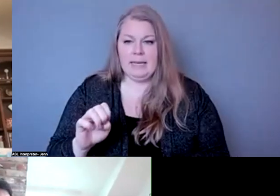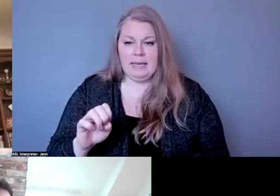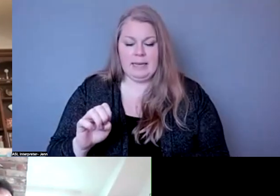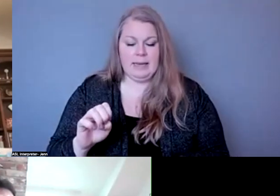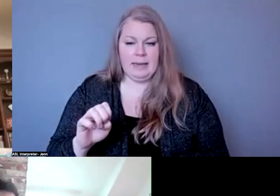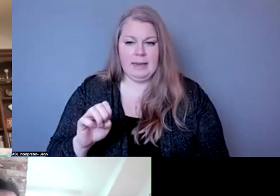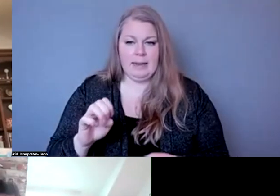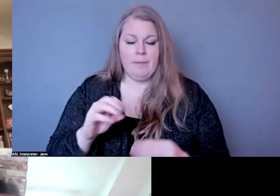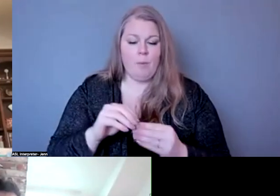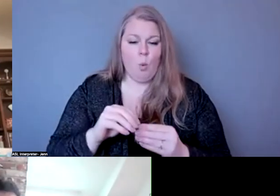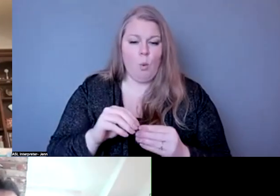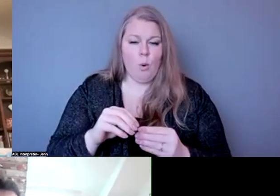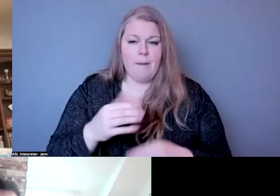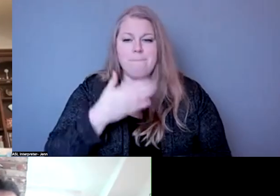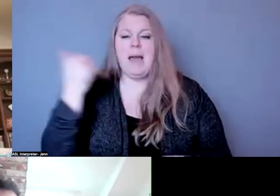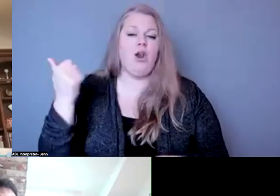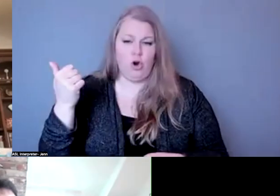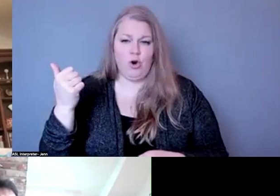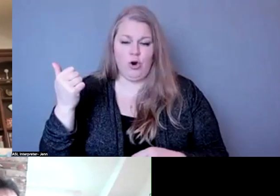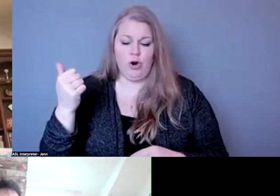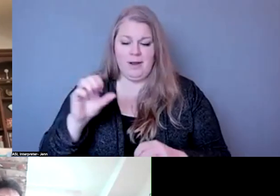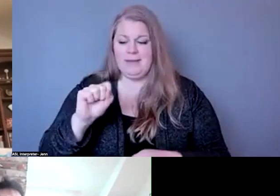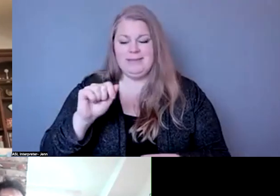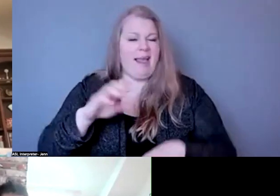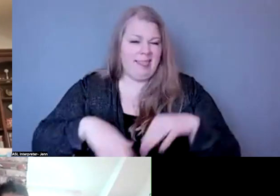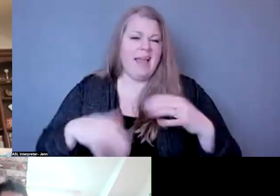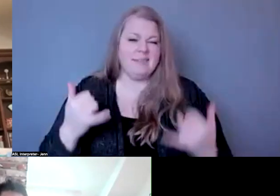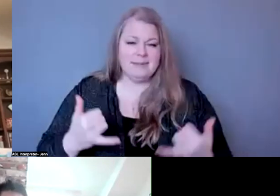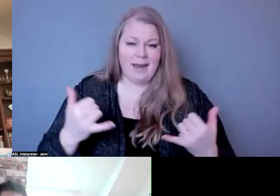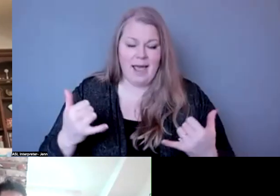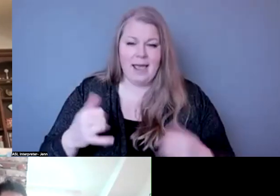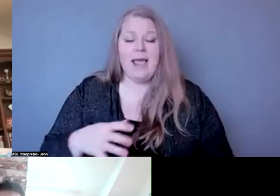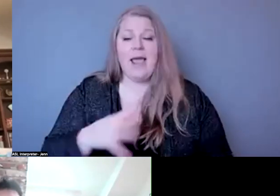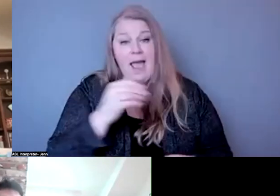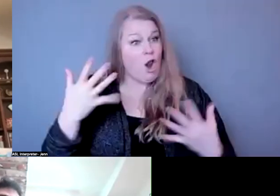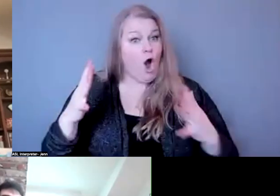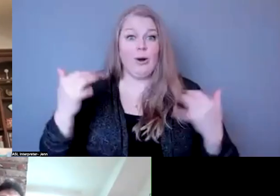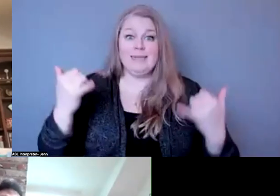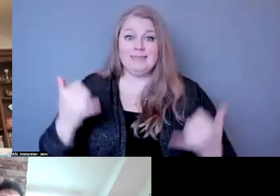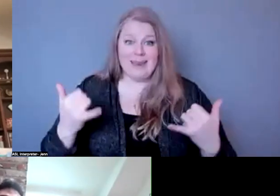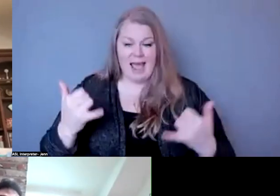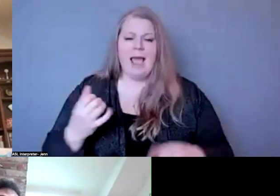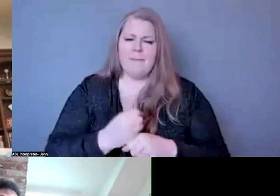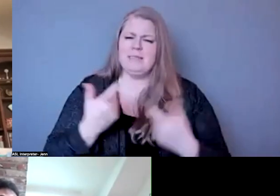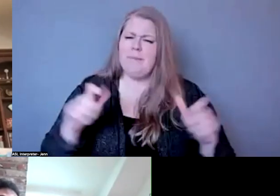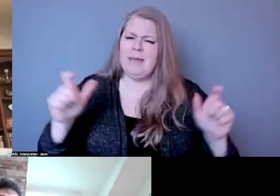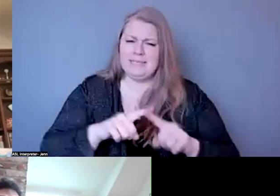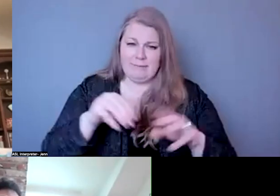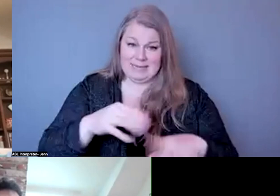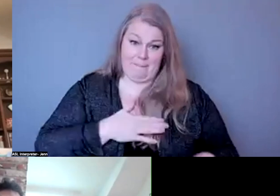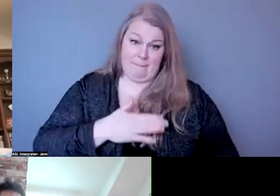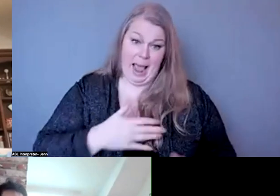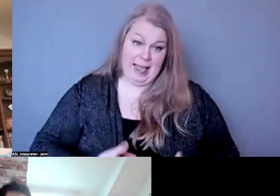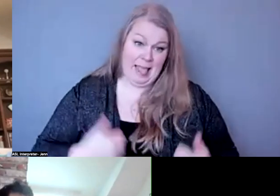better and more utilitarian state than it is today. And already today, it makes a significant difference in my life. There